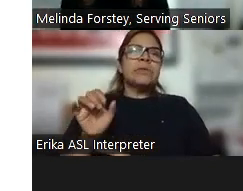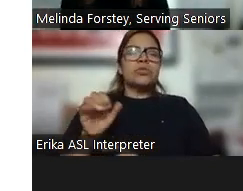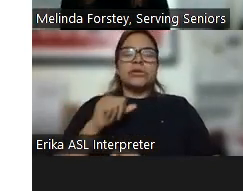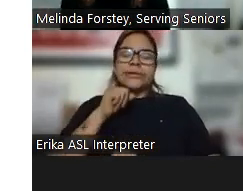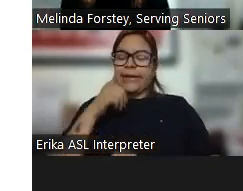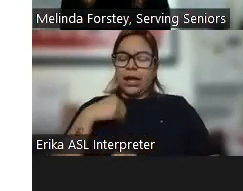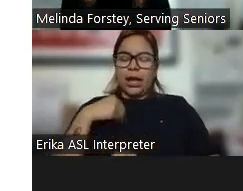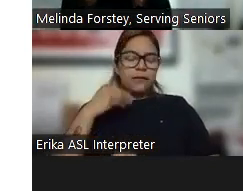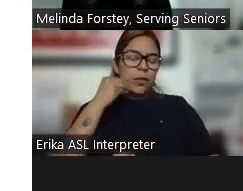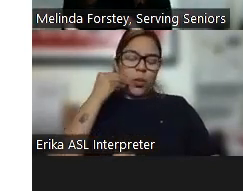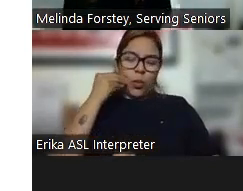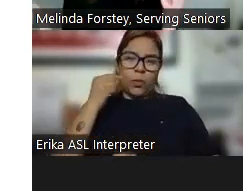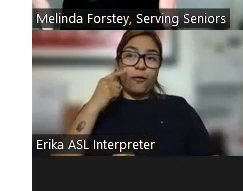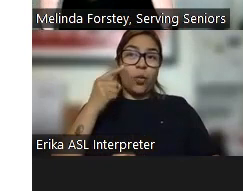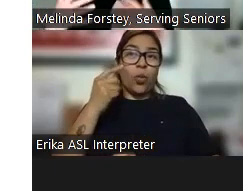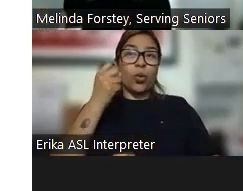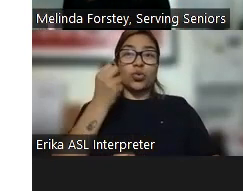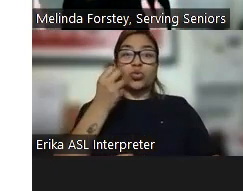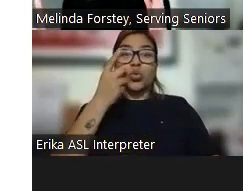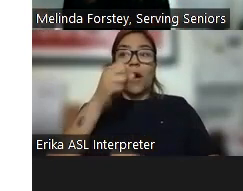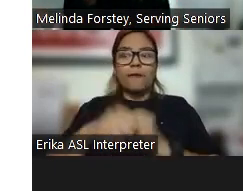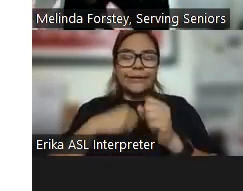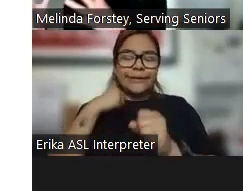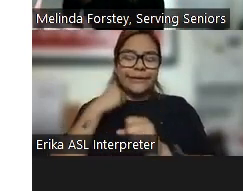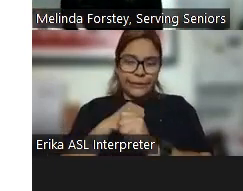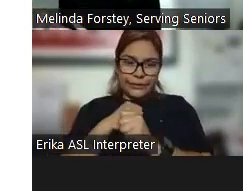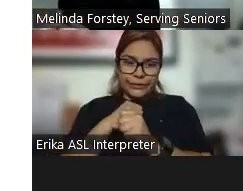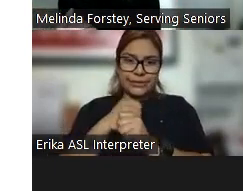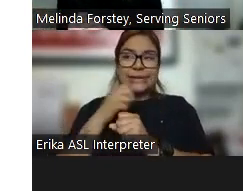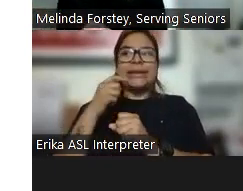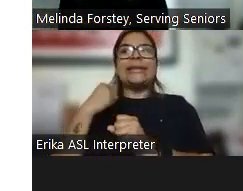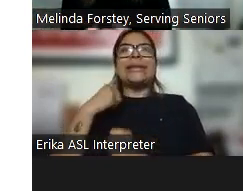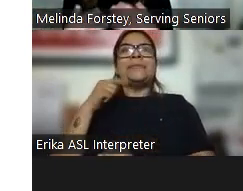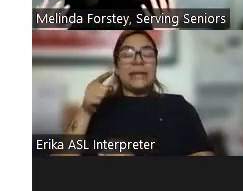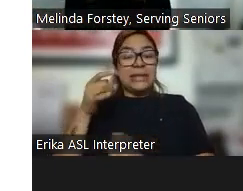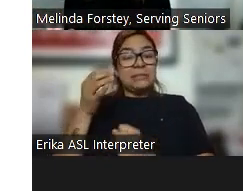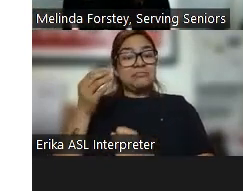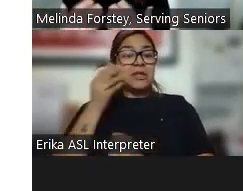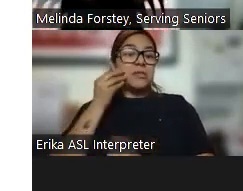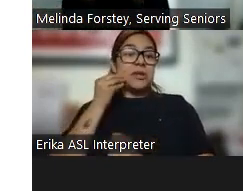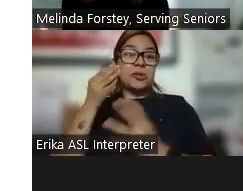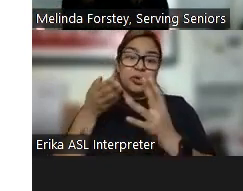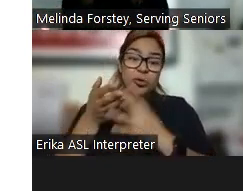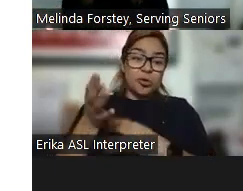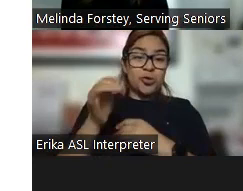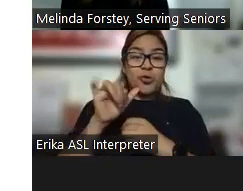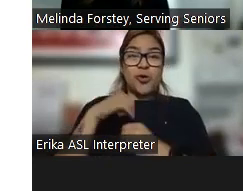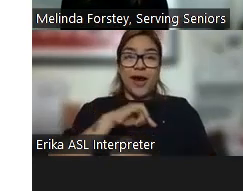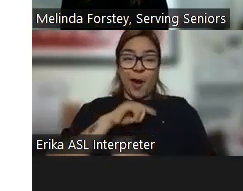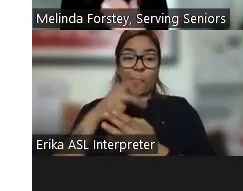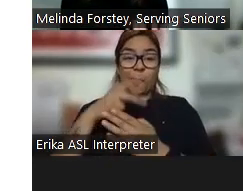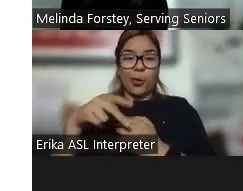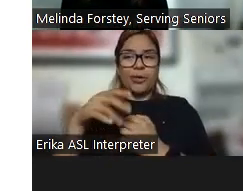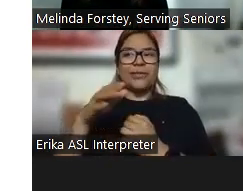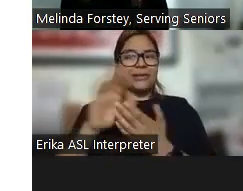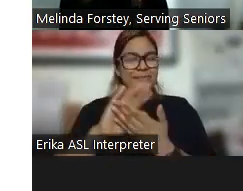12 years. He came through our programs and became housed. But while he was housed, he did come